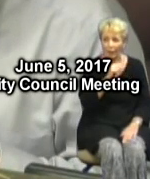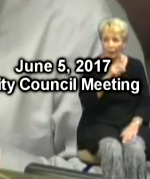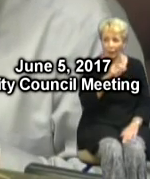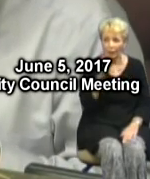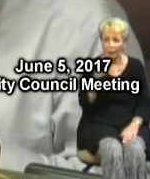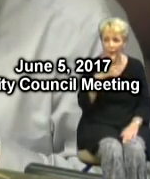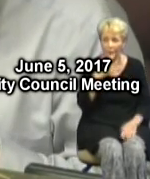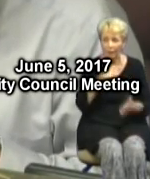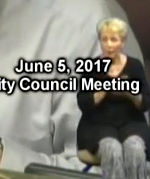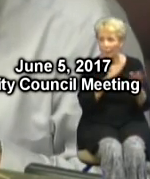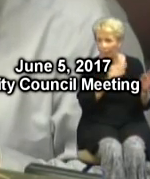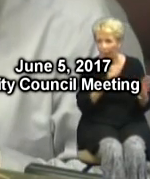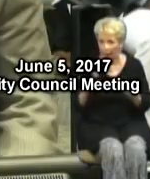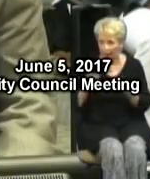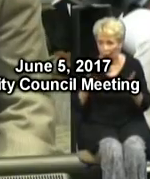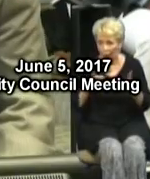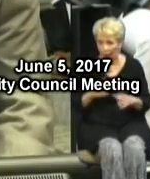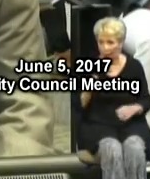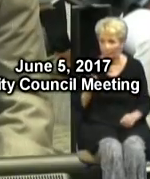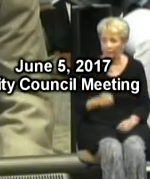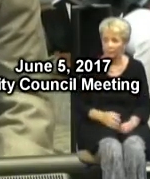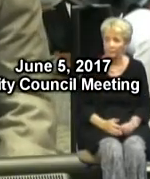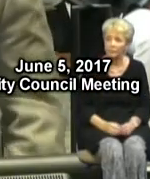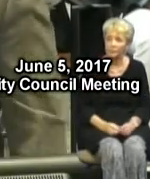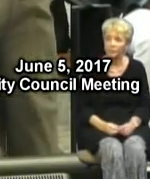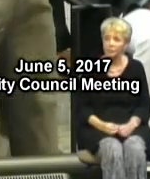you from planning and zoning.